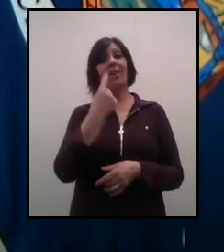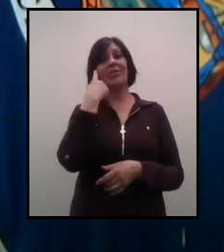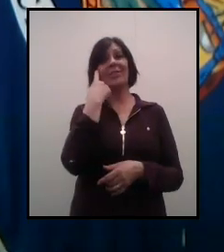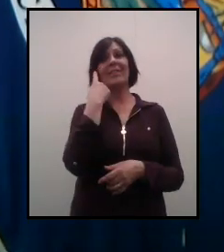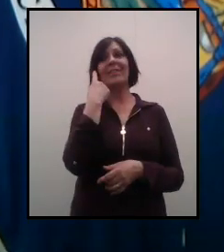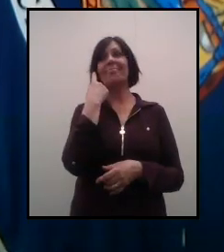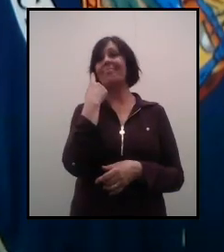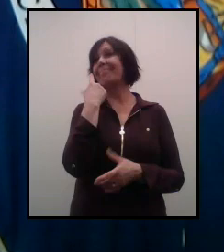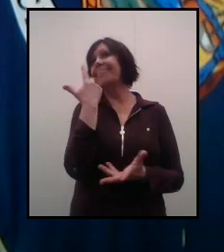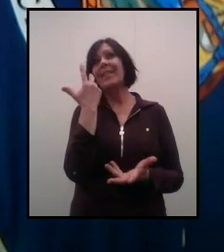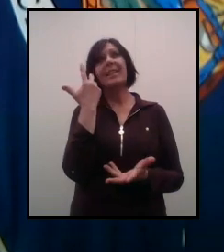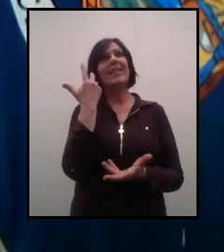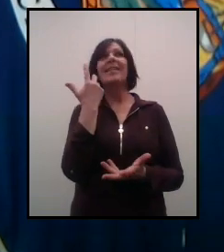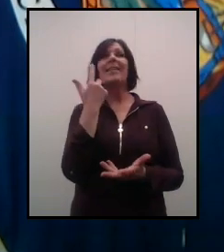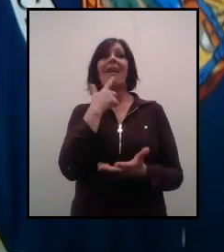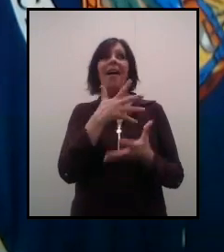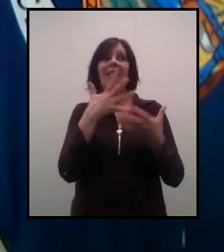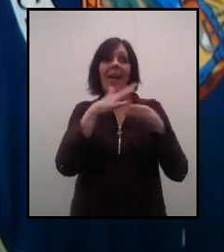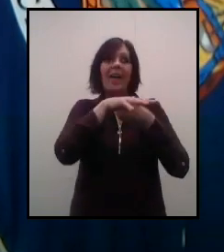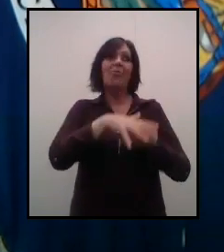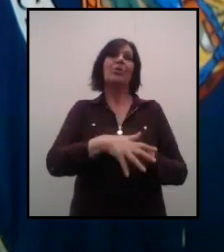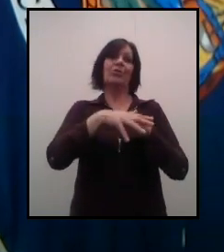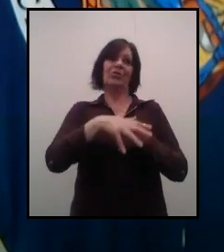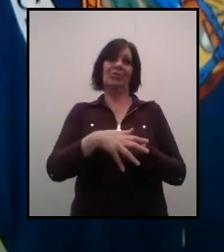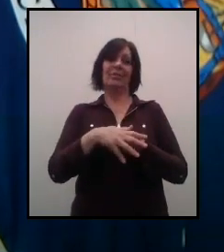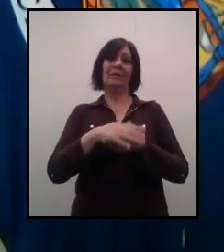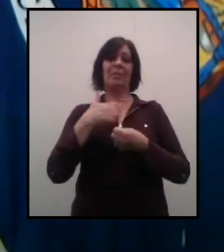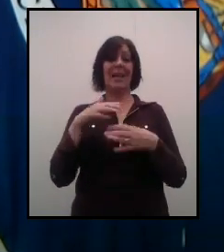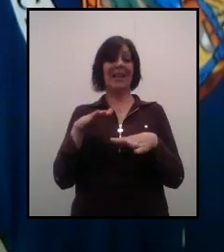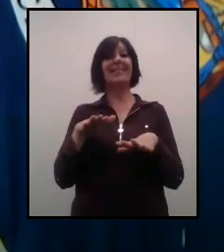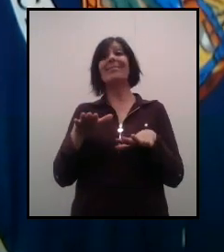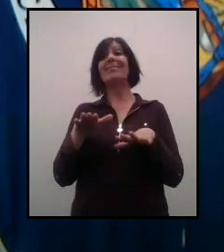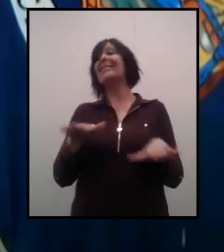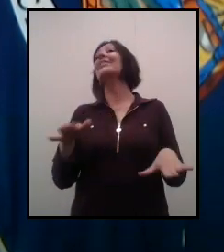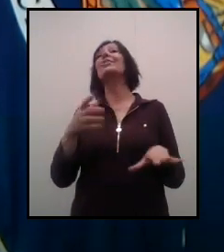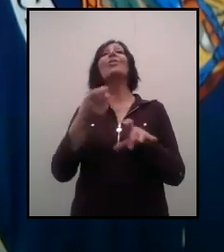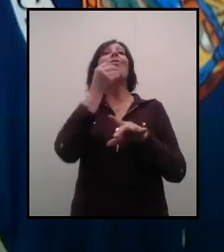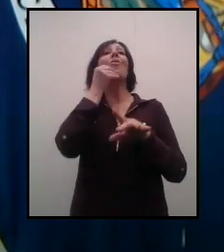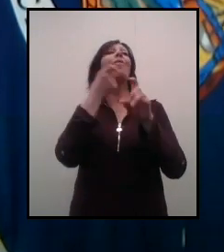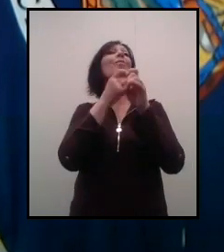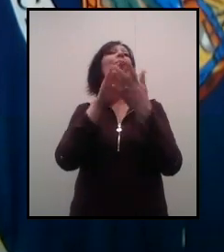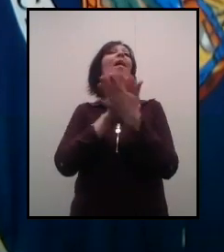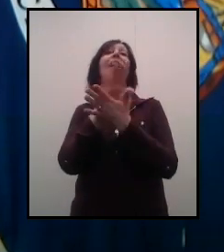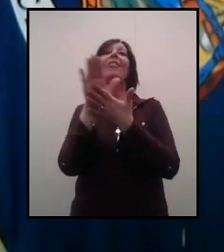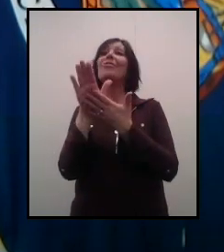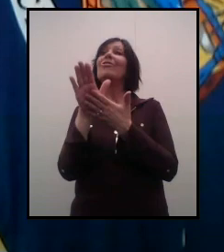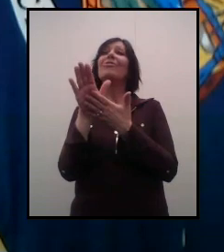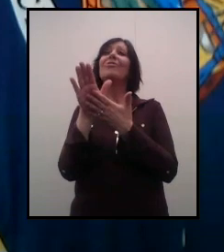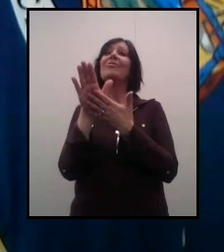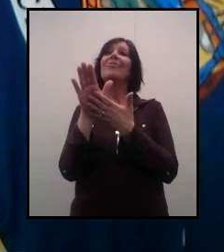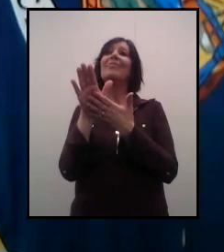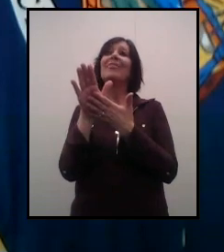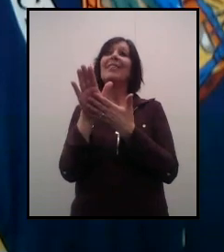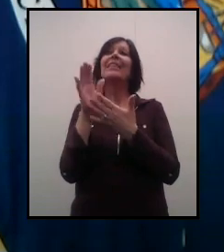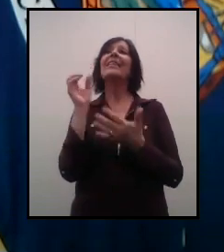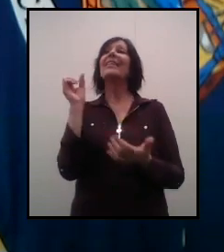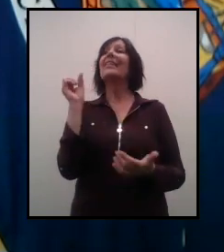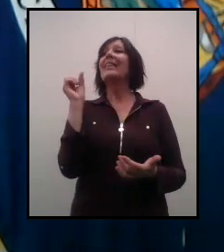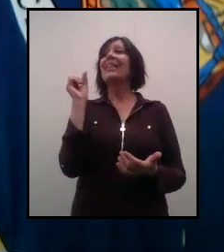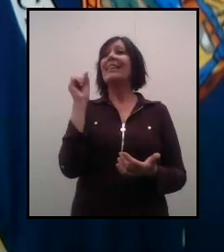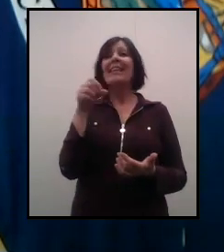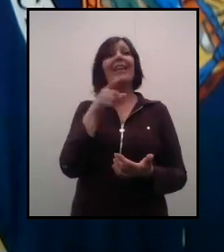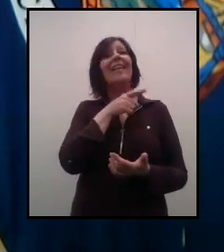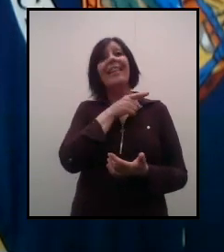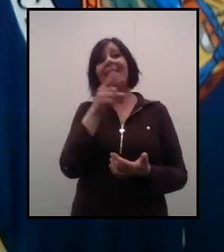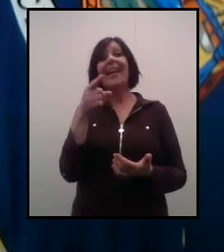is that's a lot of pressure. And my kids are home from college, and even though we